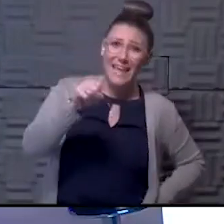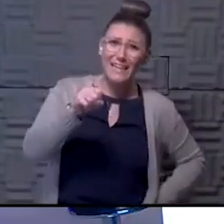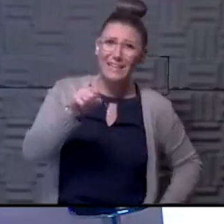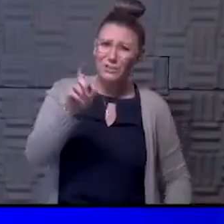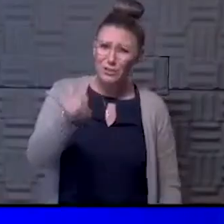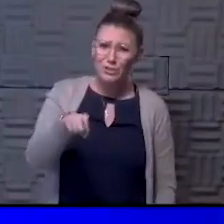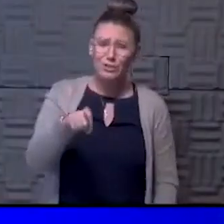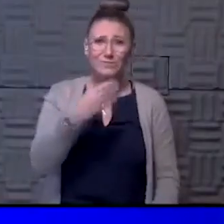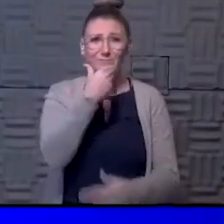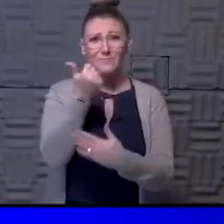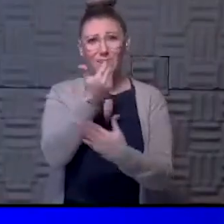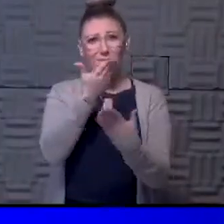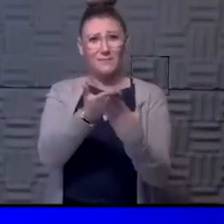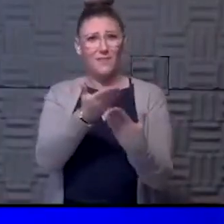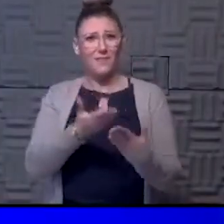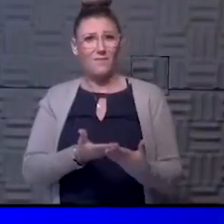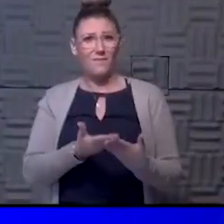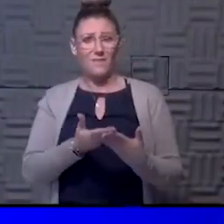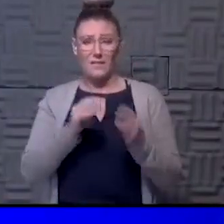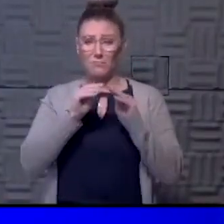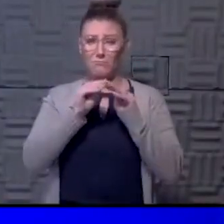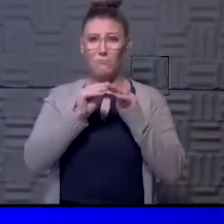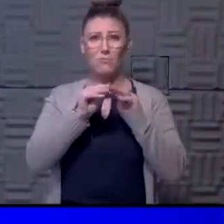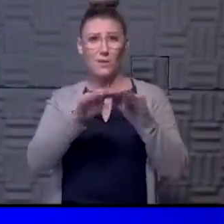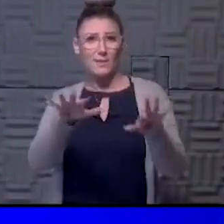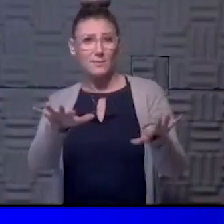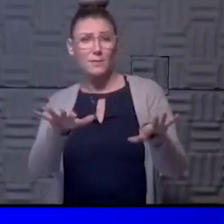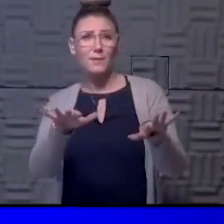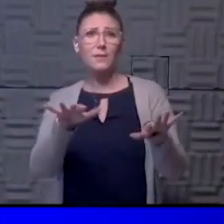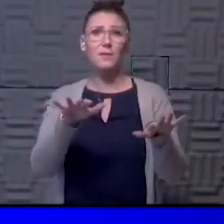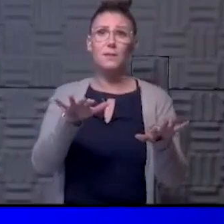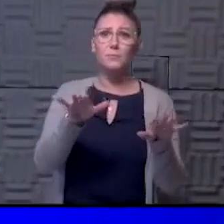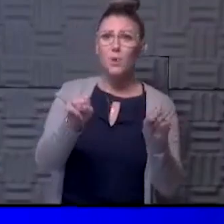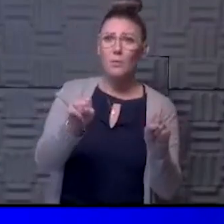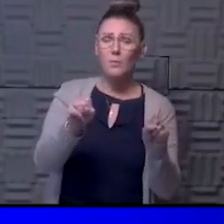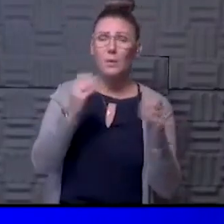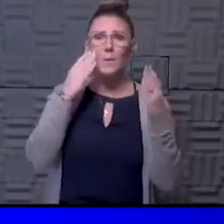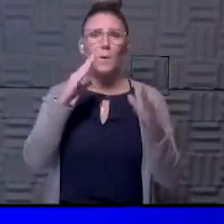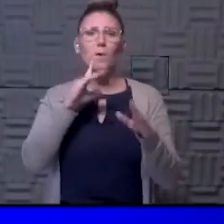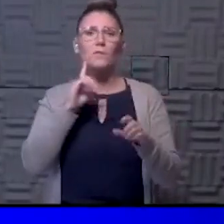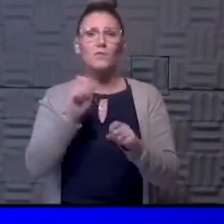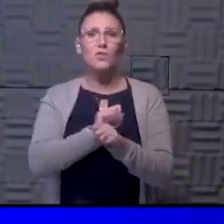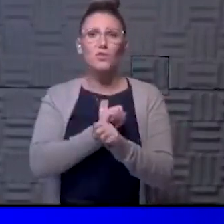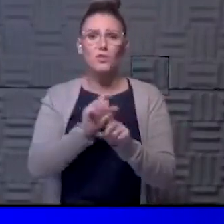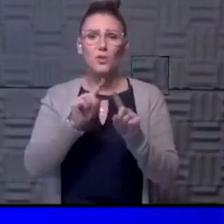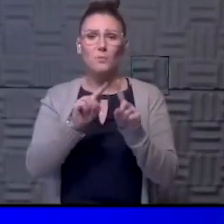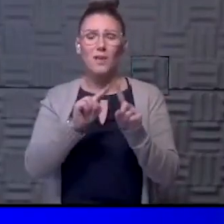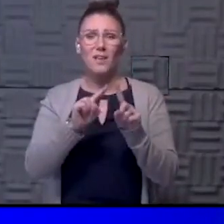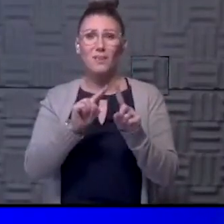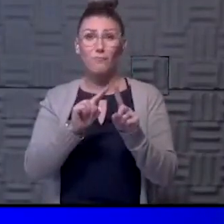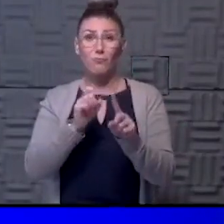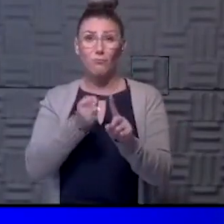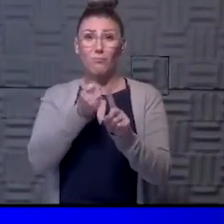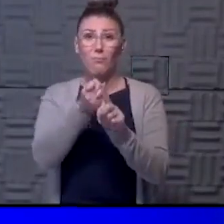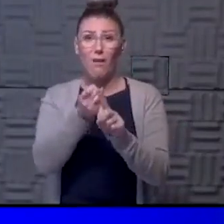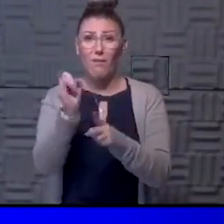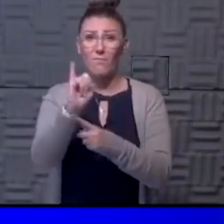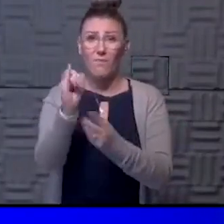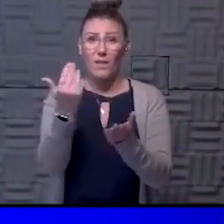best evidence that you can transmit it is probably, we don't know for sure, but if you are reinfected